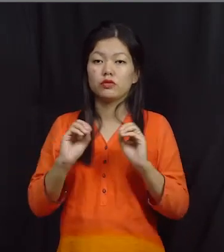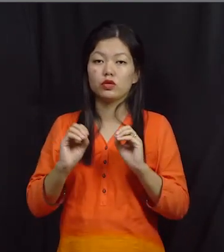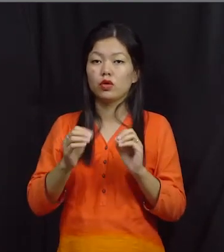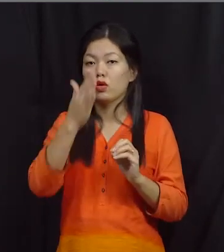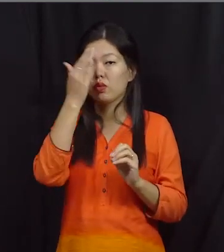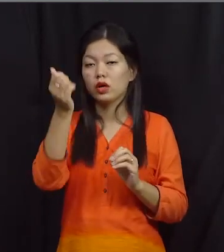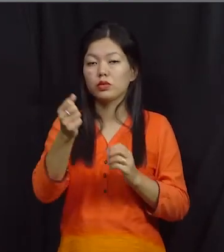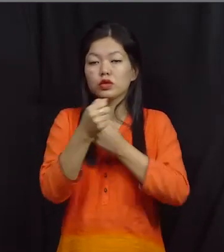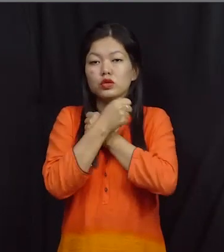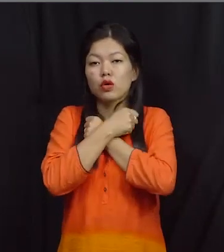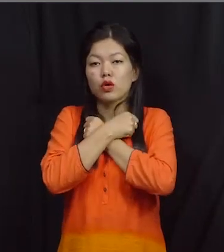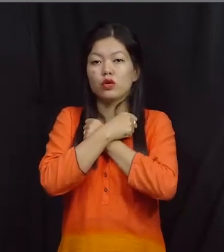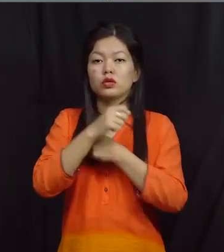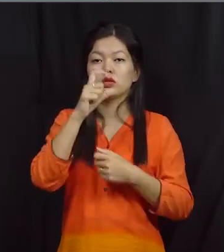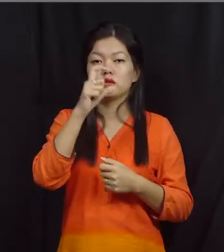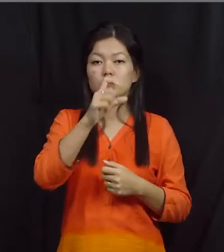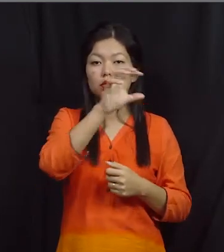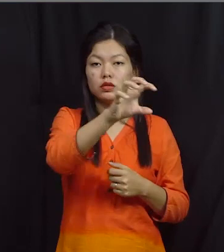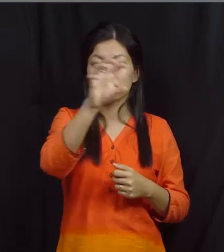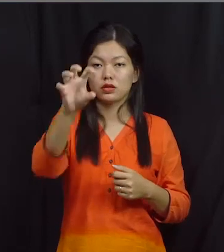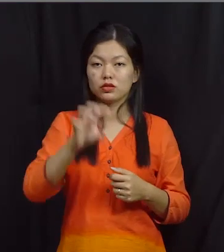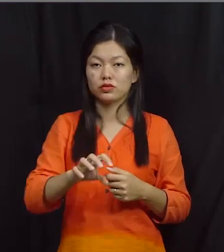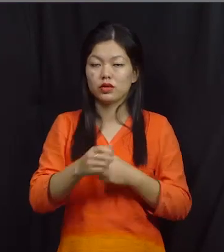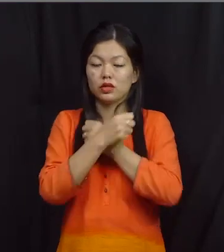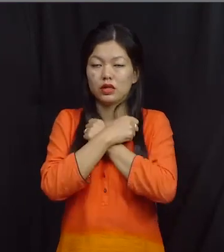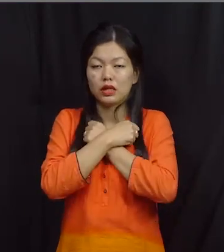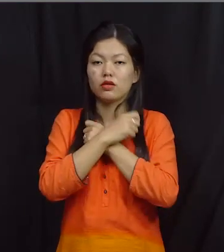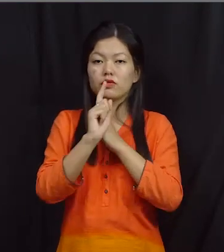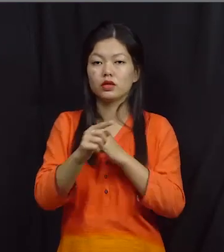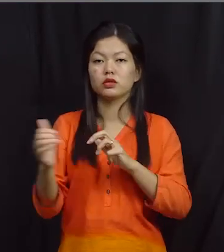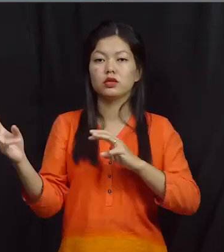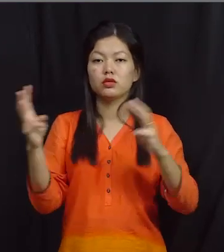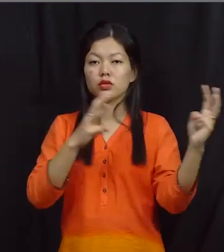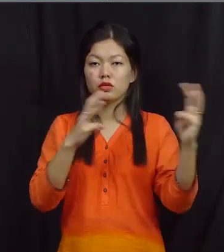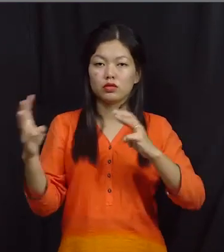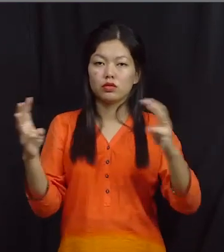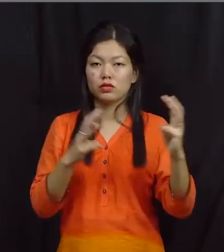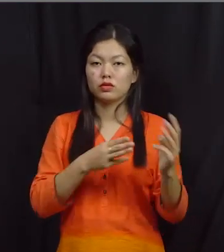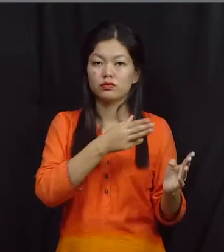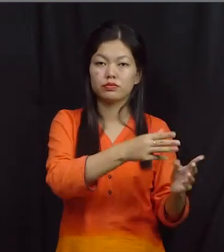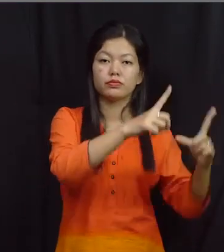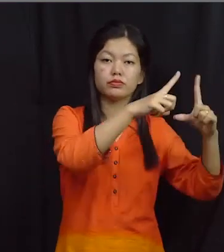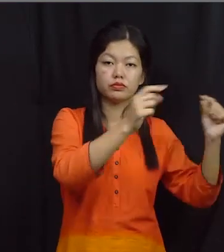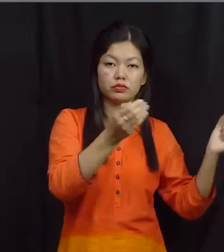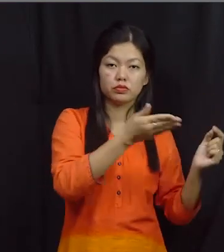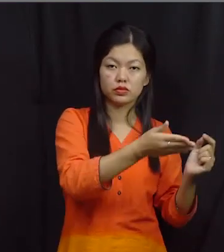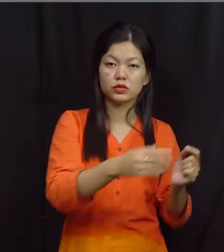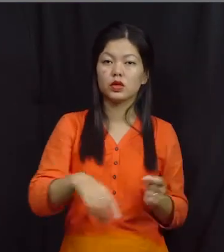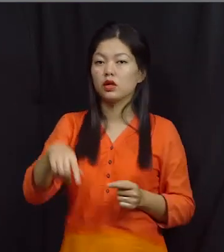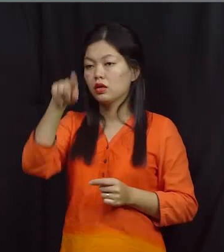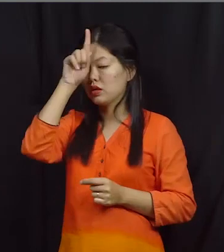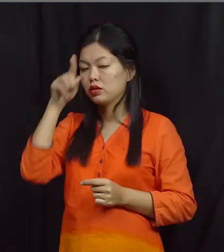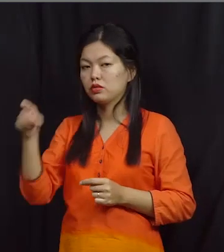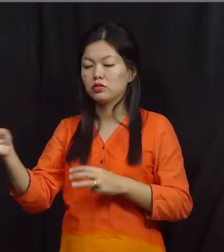then we can understand about the Chinese Revolution that occurred in the 1960s also. Because of